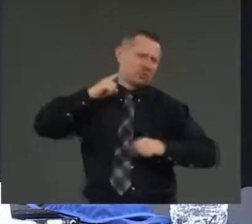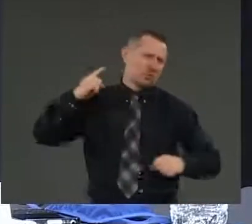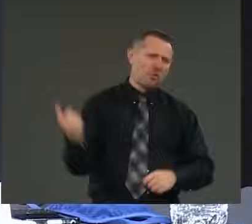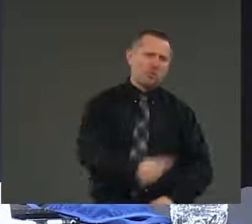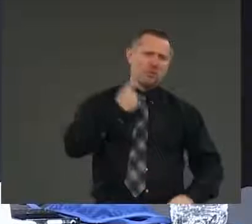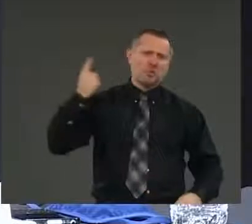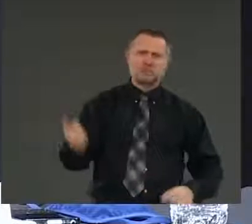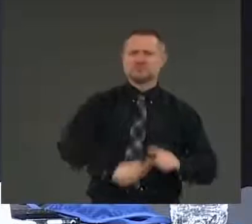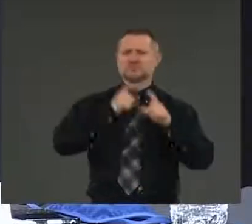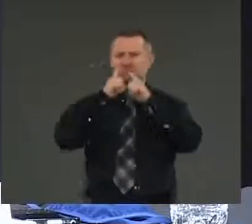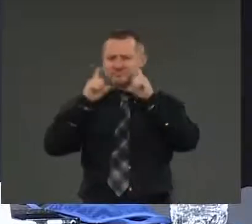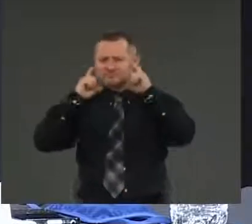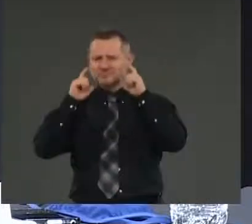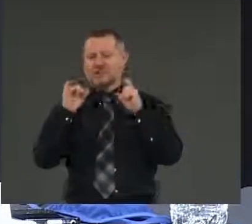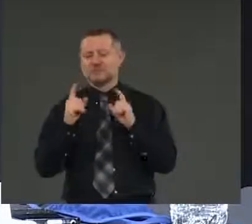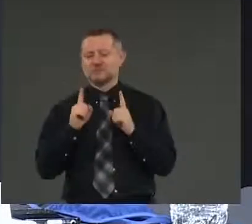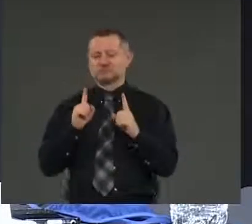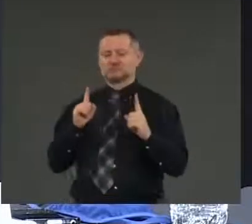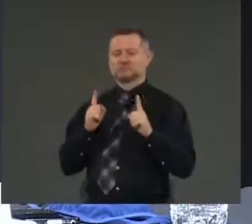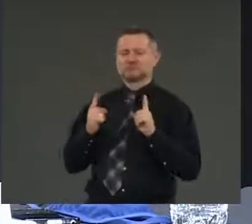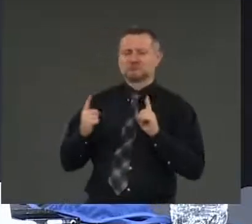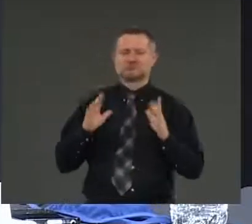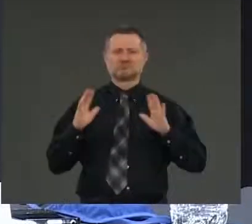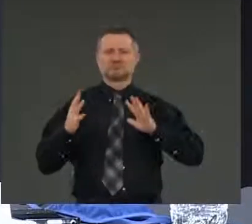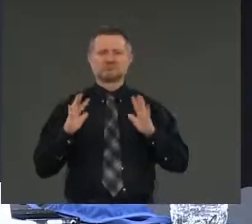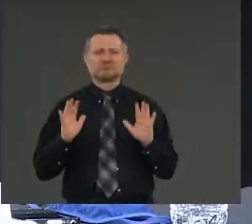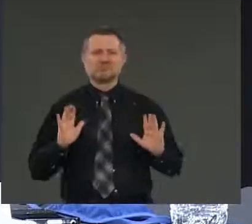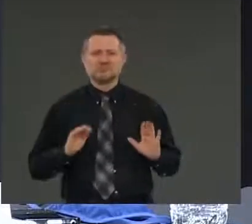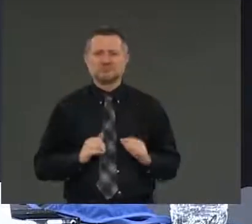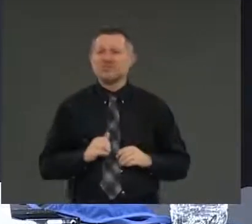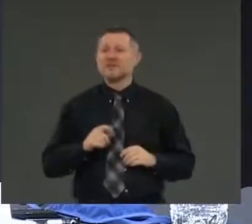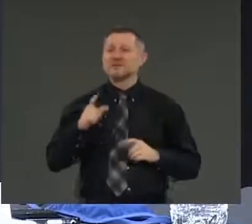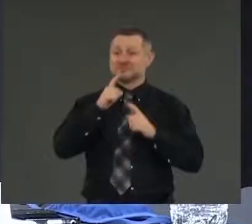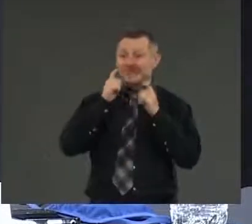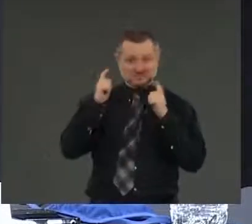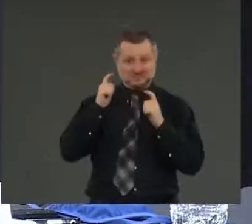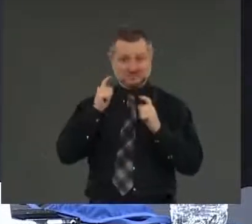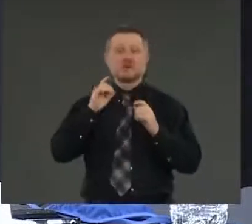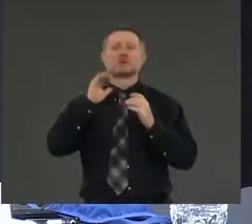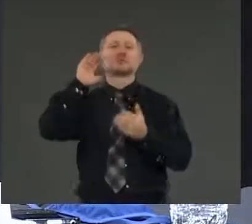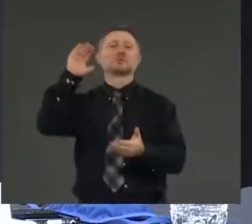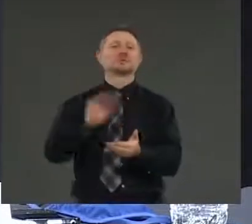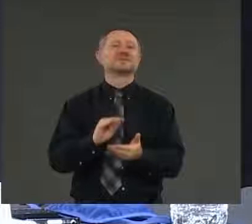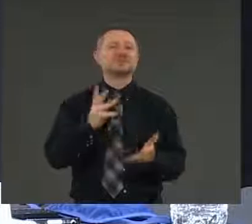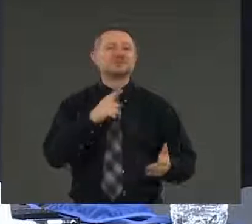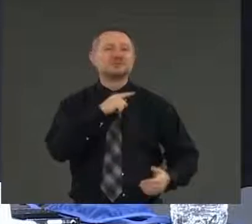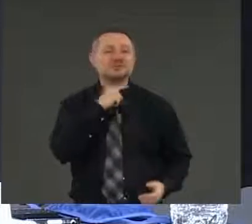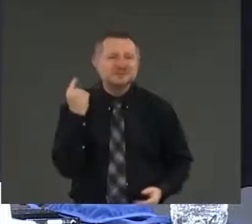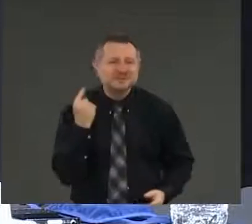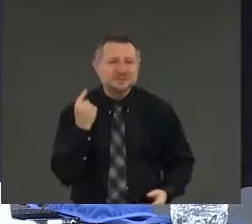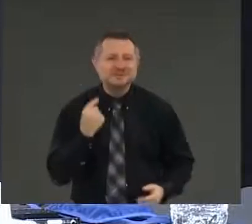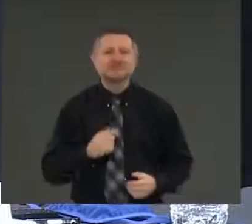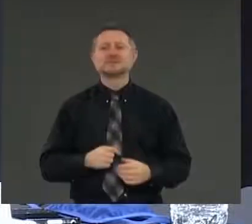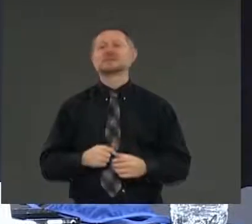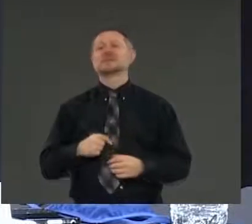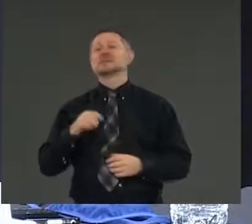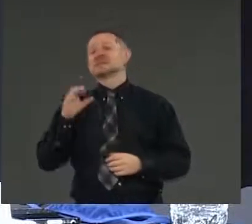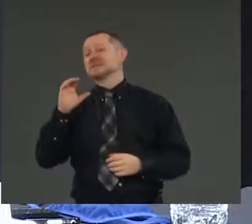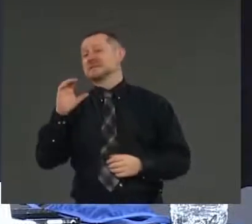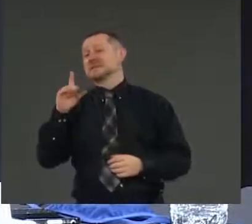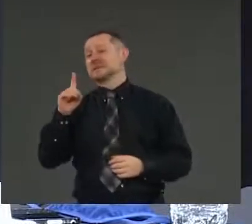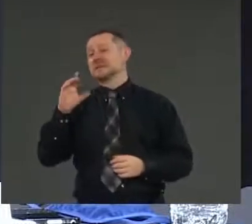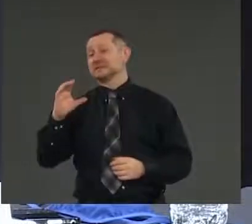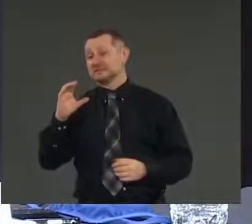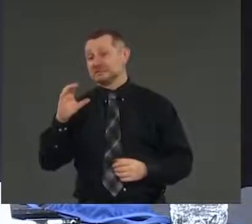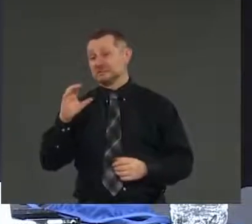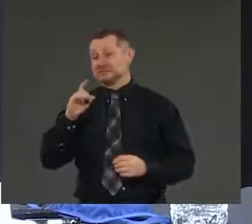that you will come within 6 feet, but once you wear a mask, you limit any risk. CDC has also said that surface contact